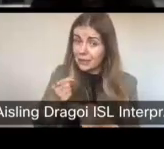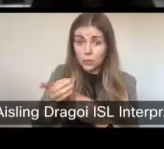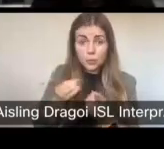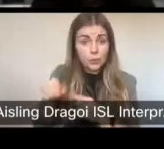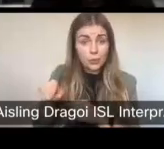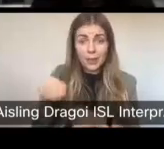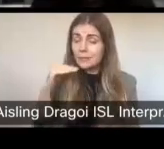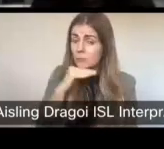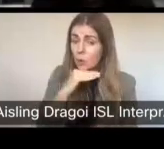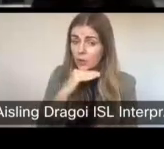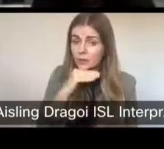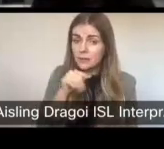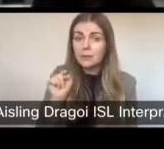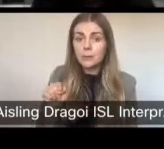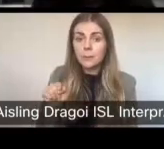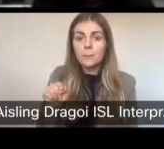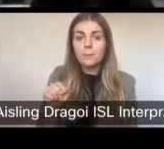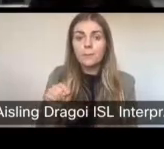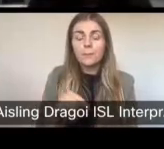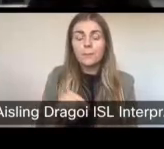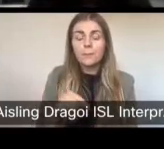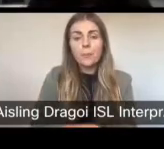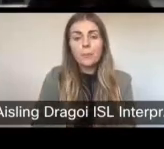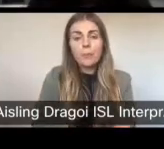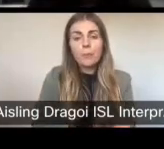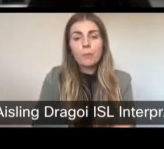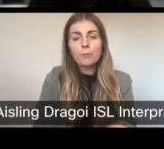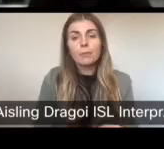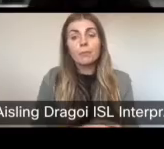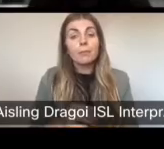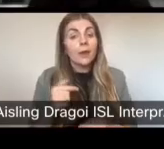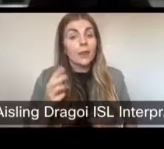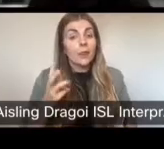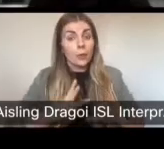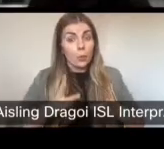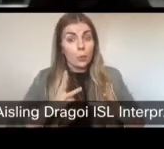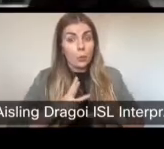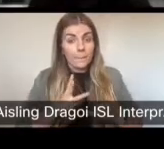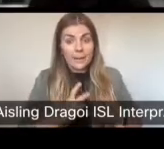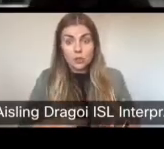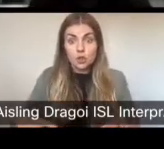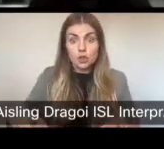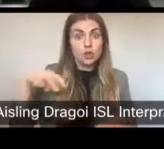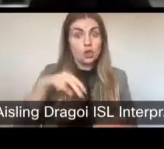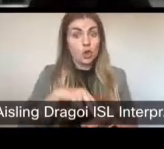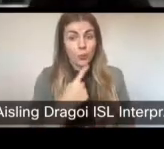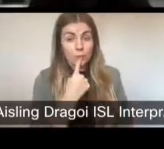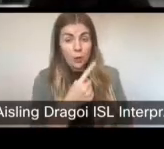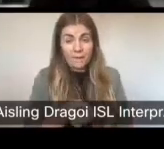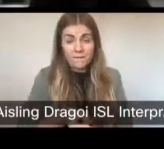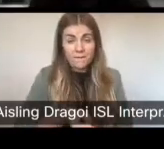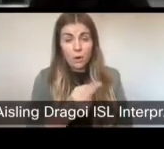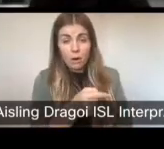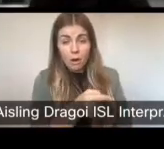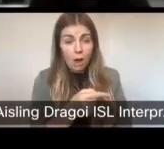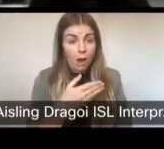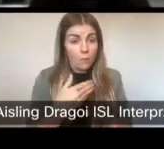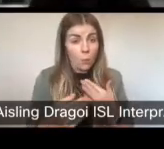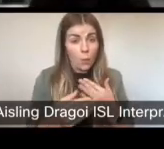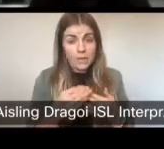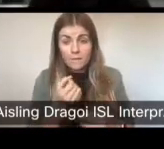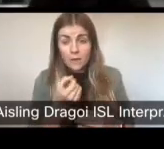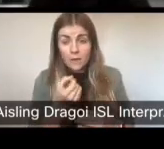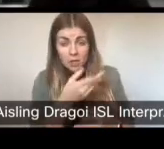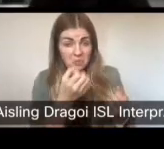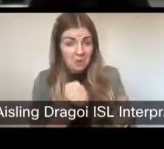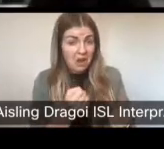important. So she jumped up and told me to fuck off and take whatever medications I had, and she wasn't going to